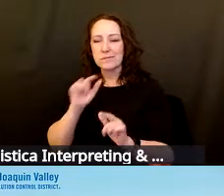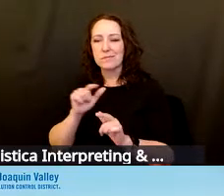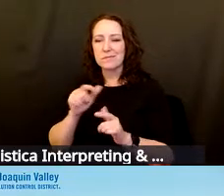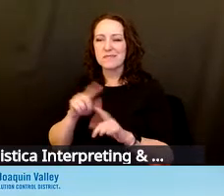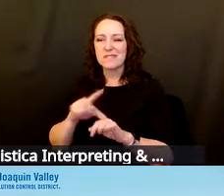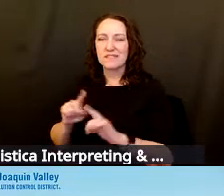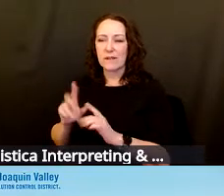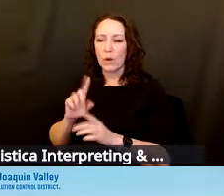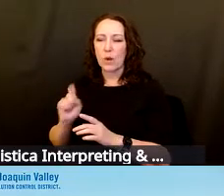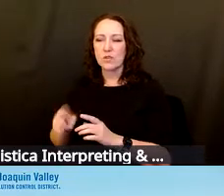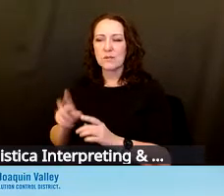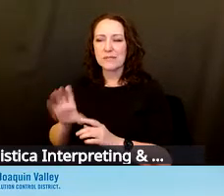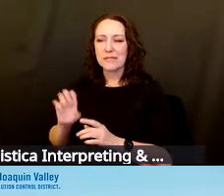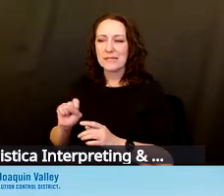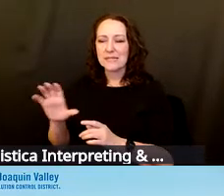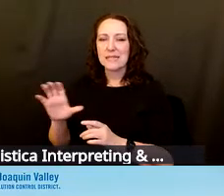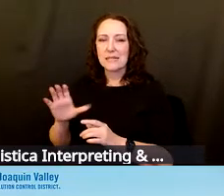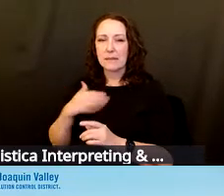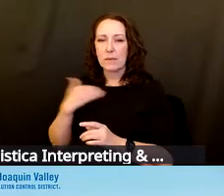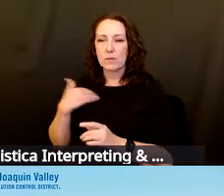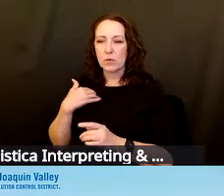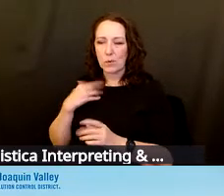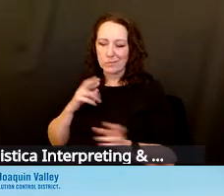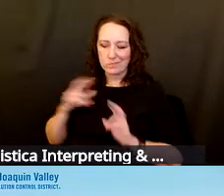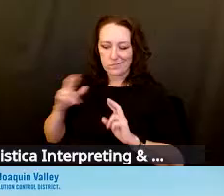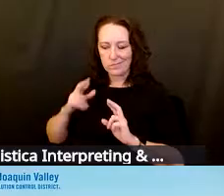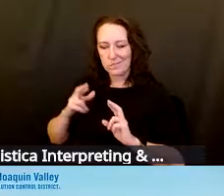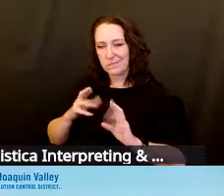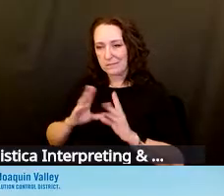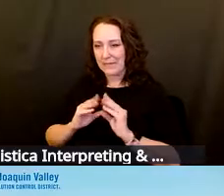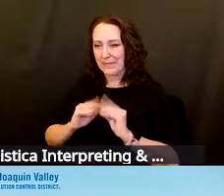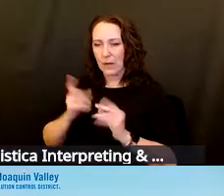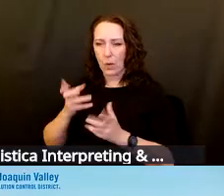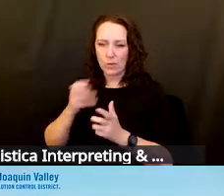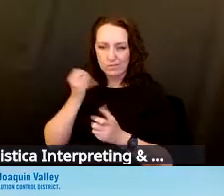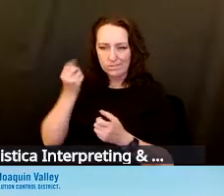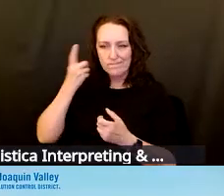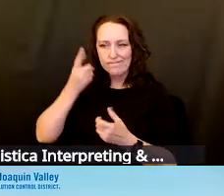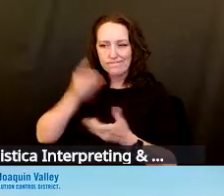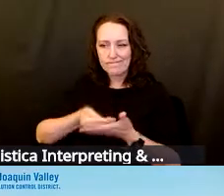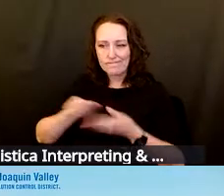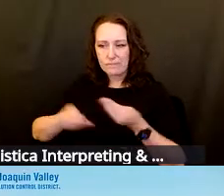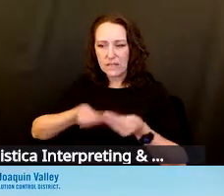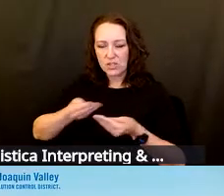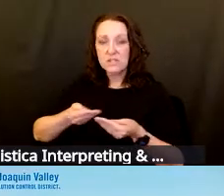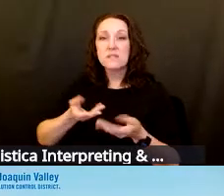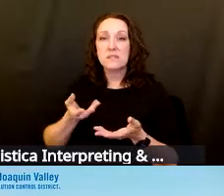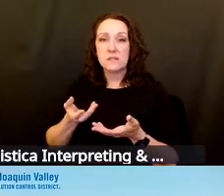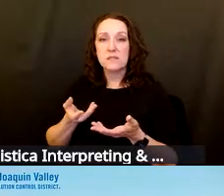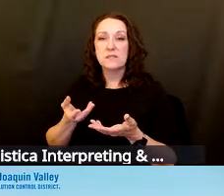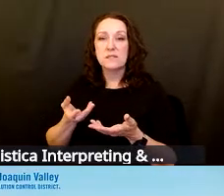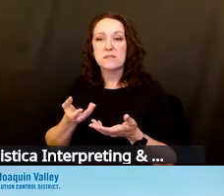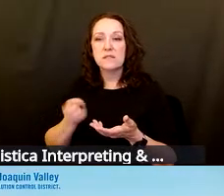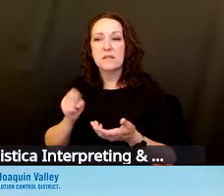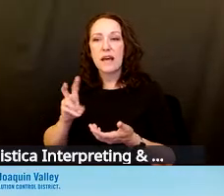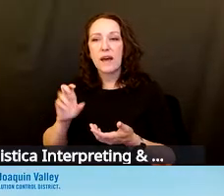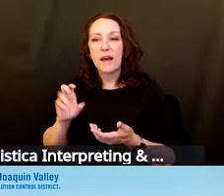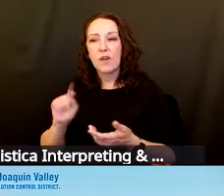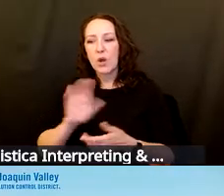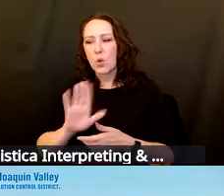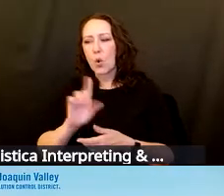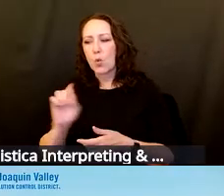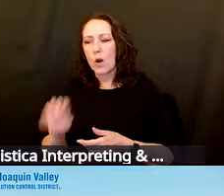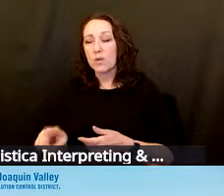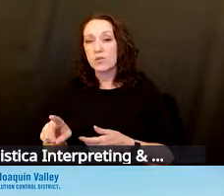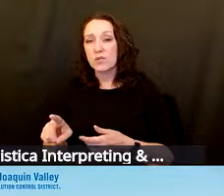members as we were prepping this, this meeting of wanting to understand what's going on with the budget. Kind of, Everett, to get to your question, as it's